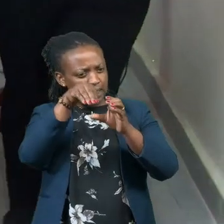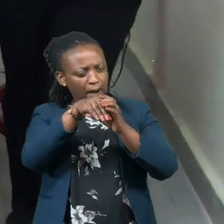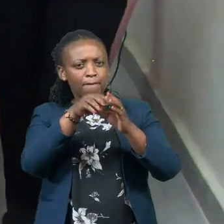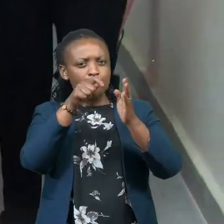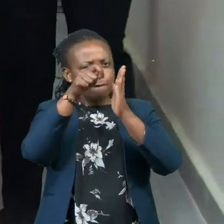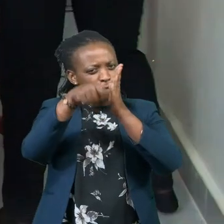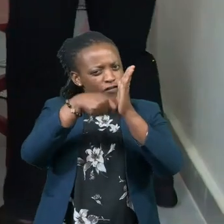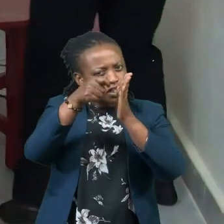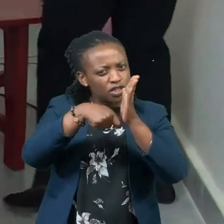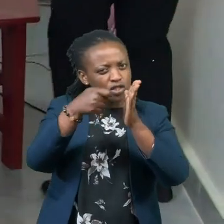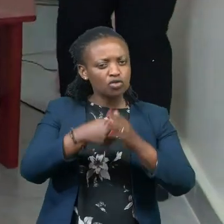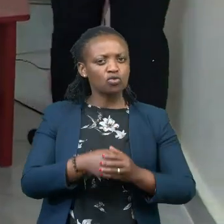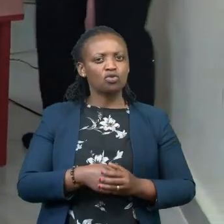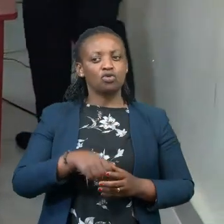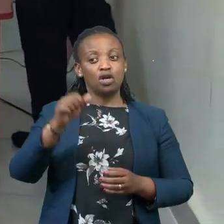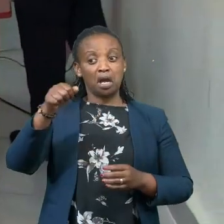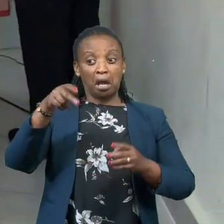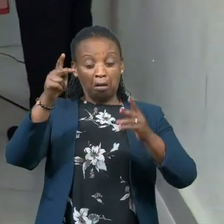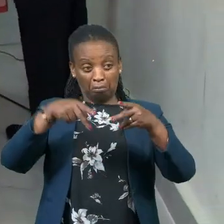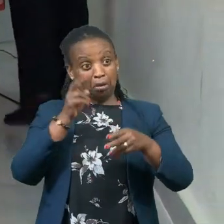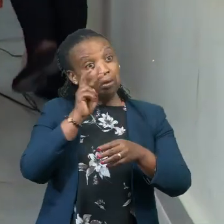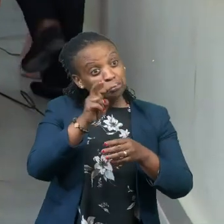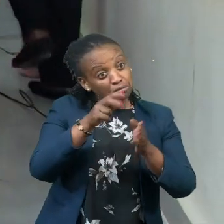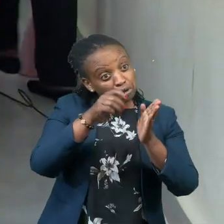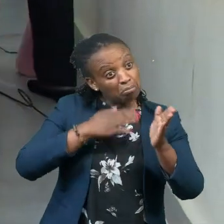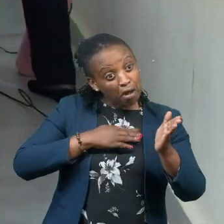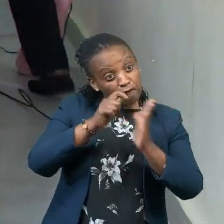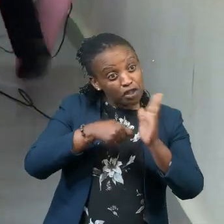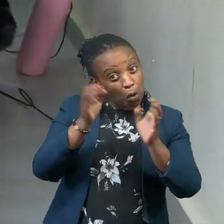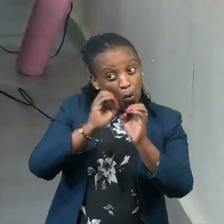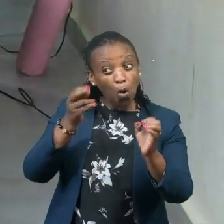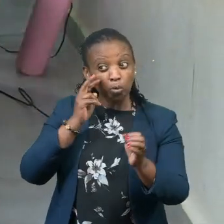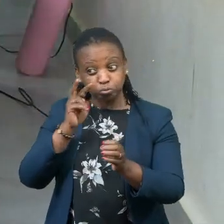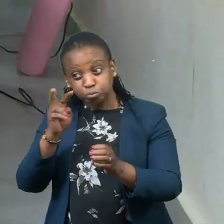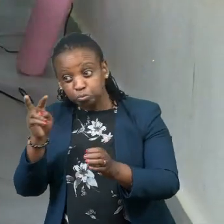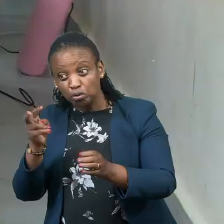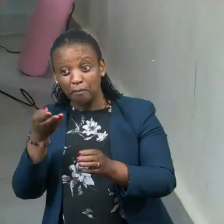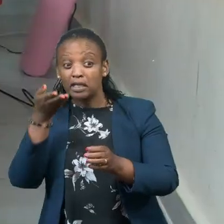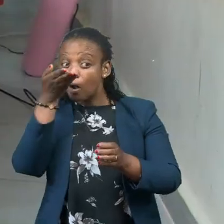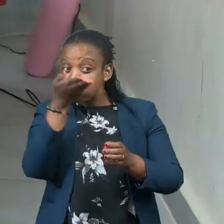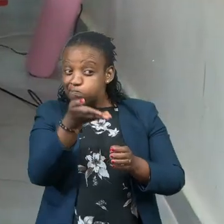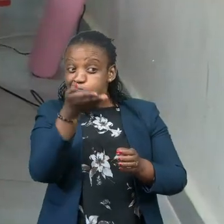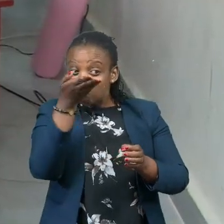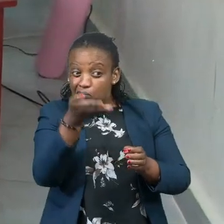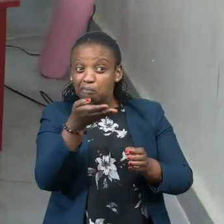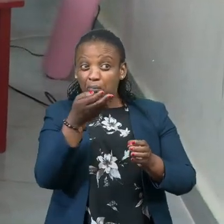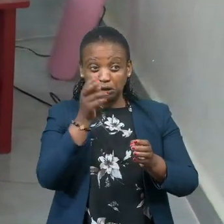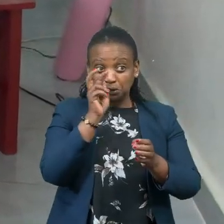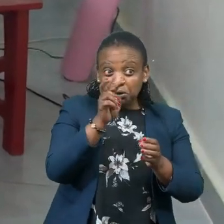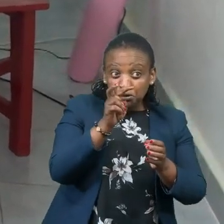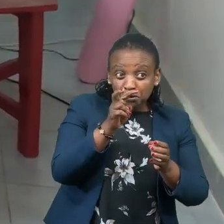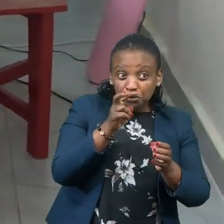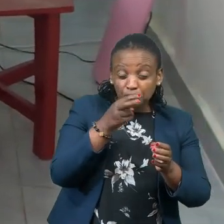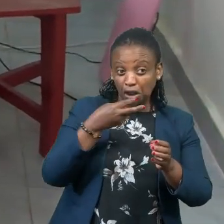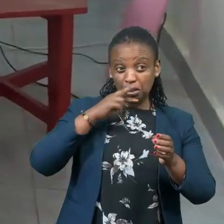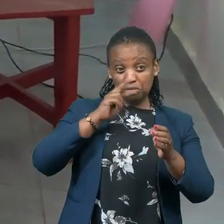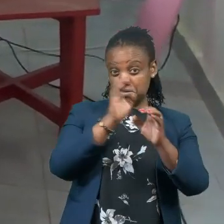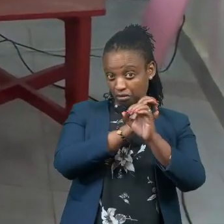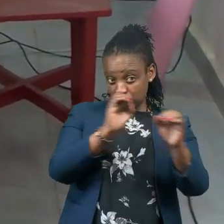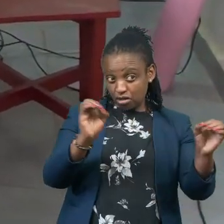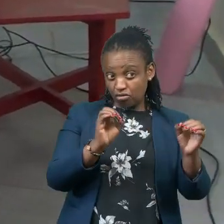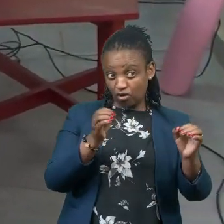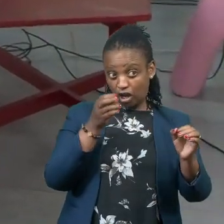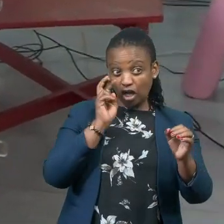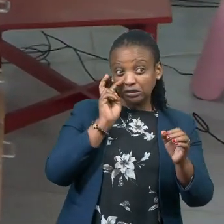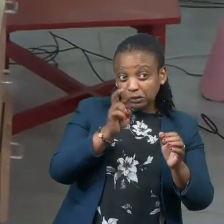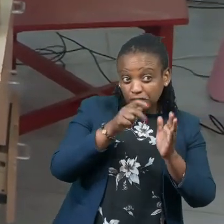the first one in the video? There are people who didn't watch my video, yet they were here.